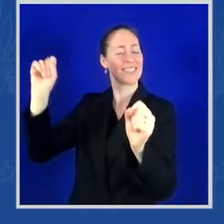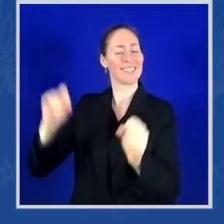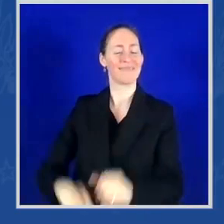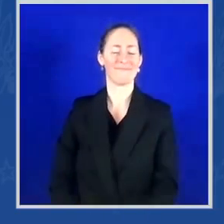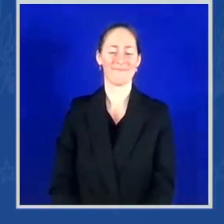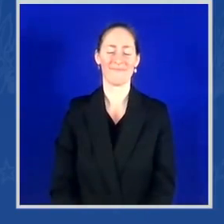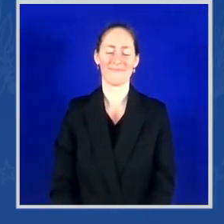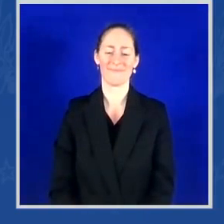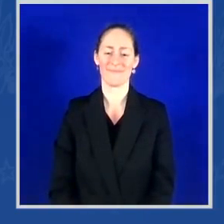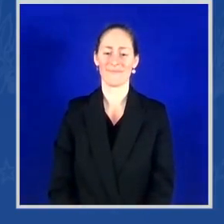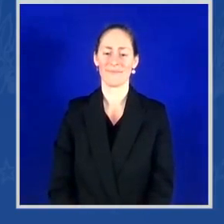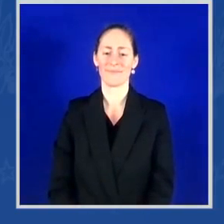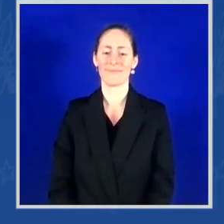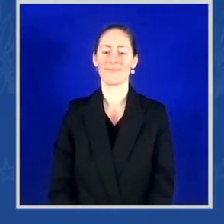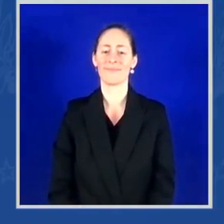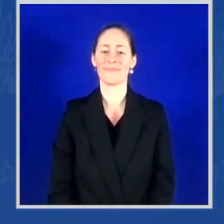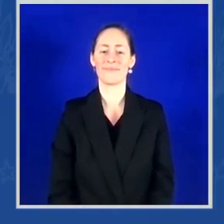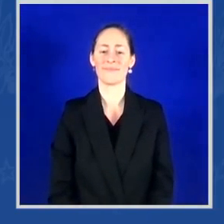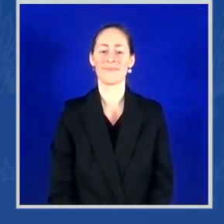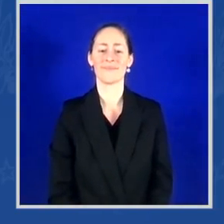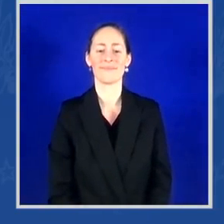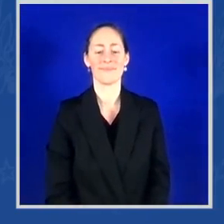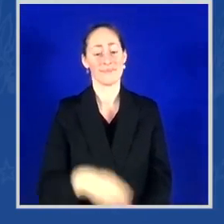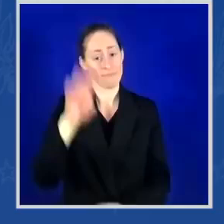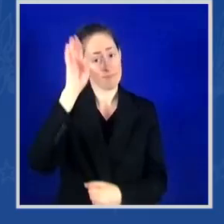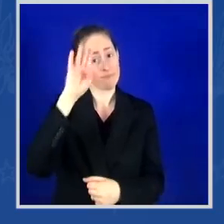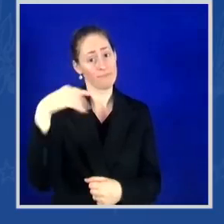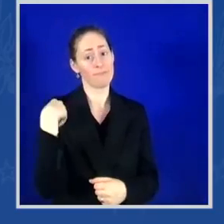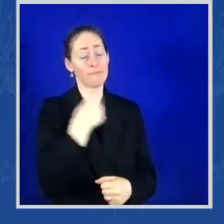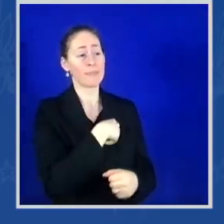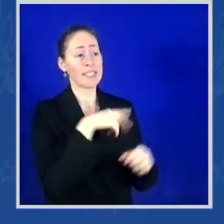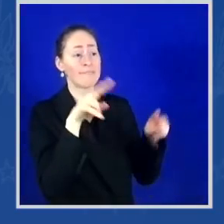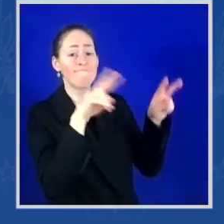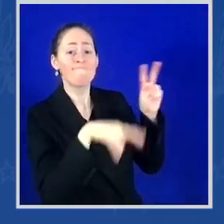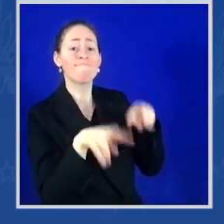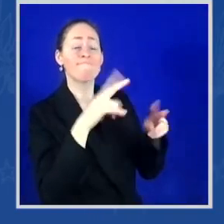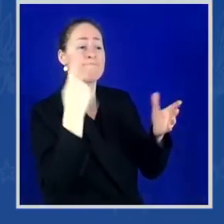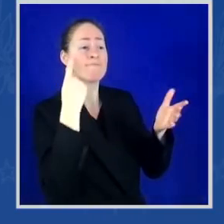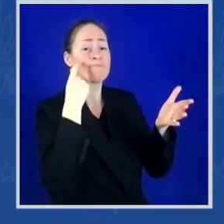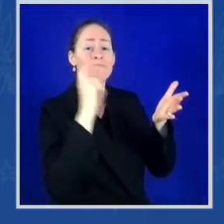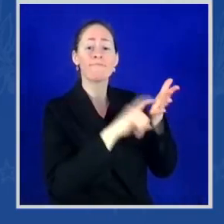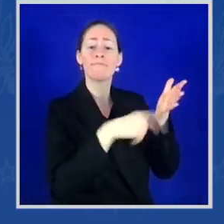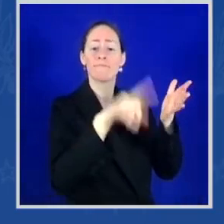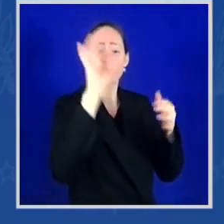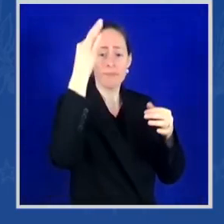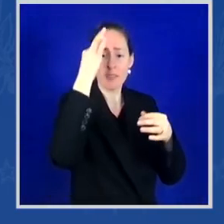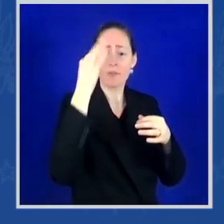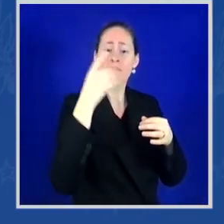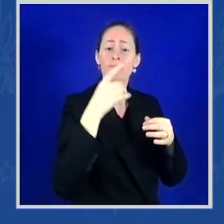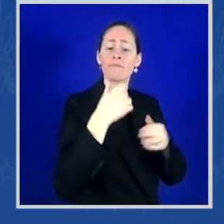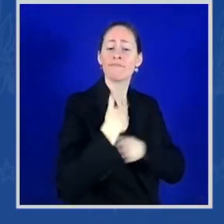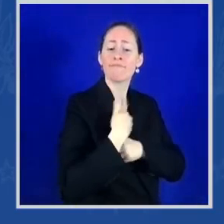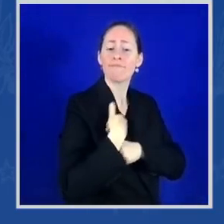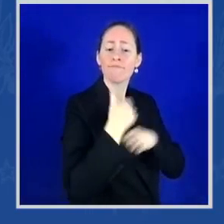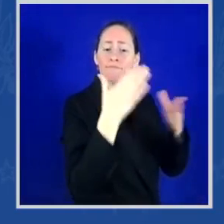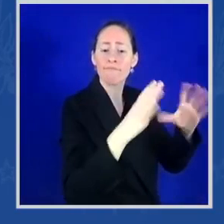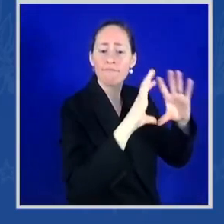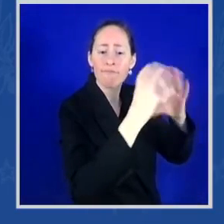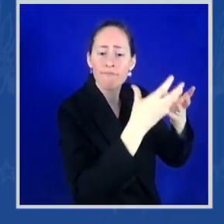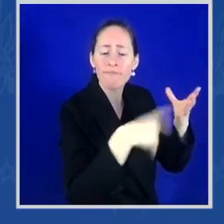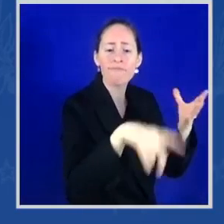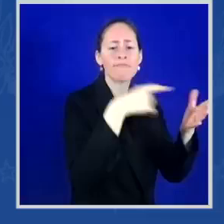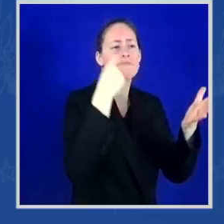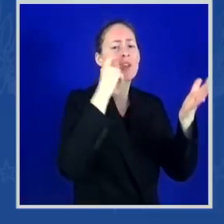acknowledging our Veterans Commission for their great work, Chuck for his chairmanship, and recognizing Secretary of State and his